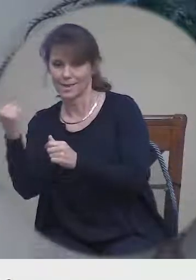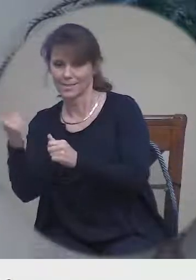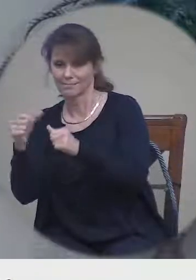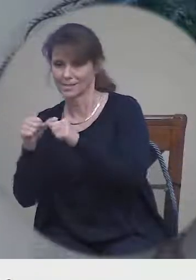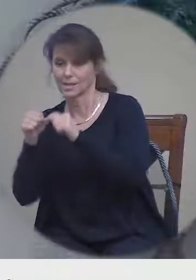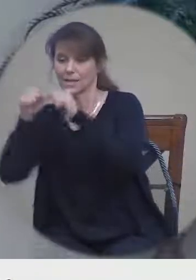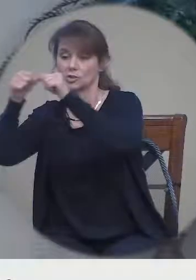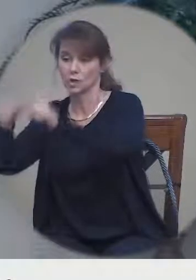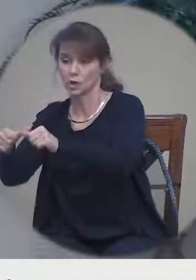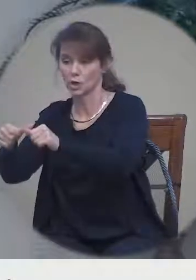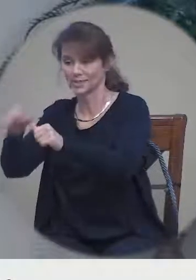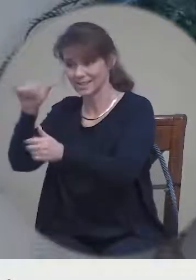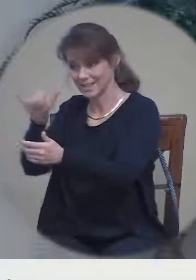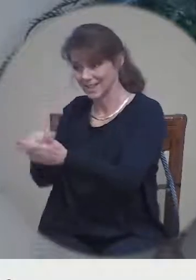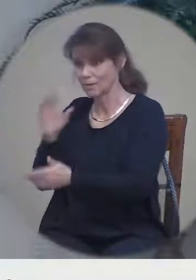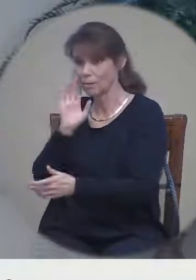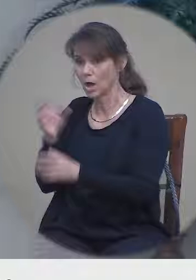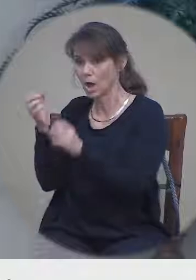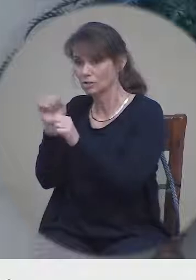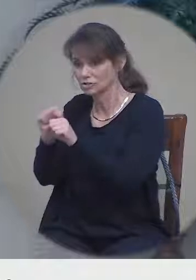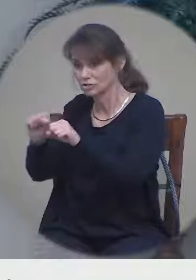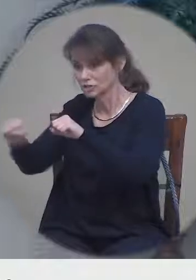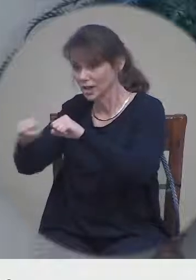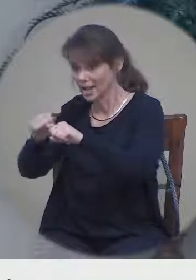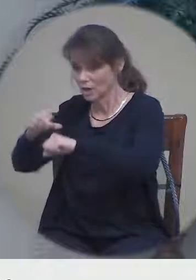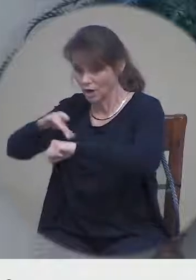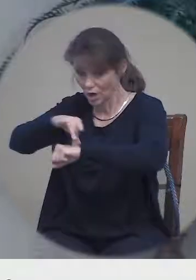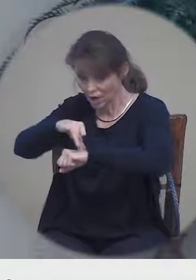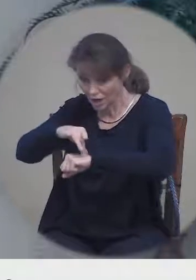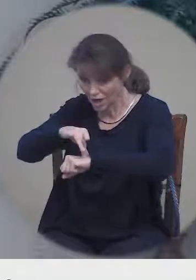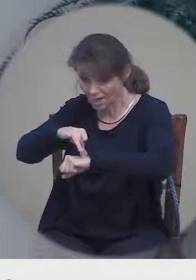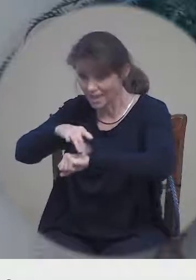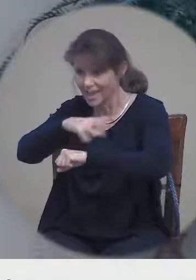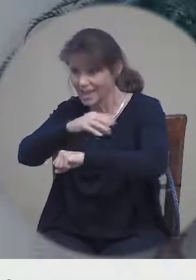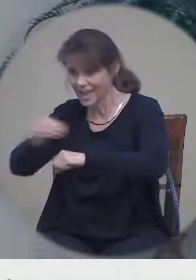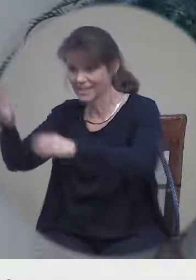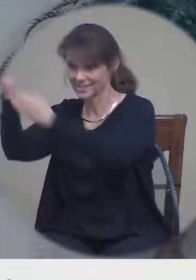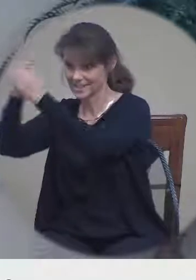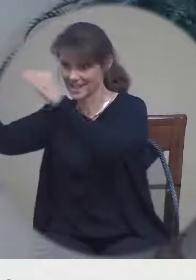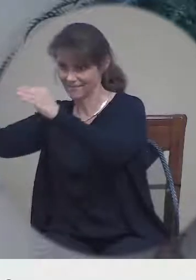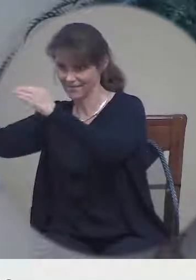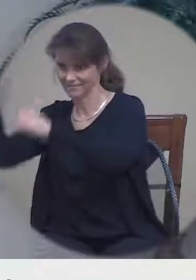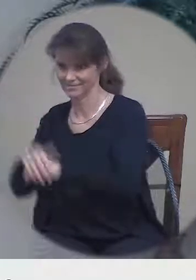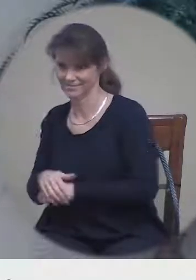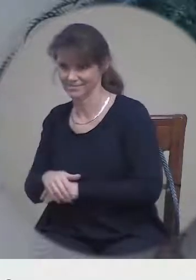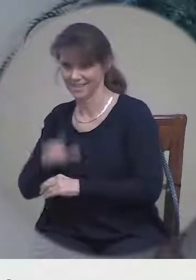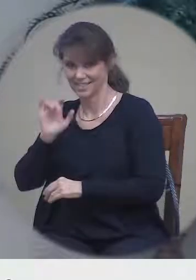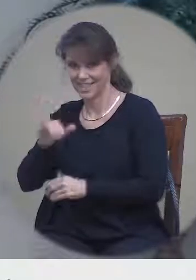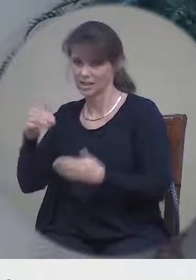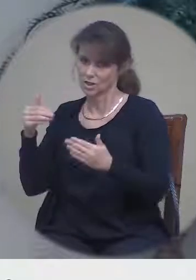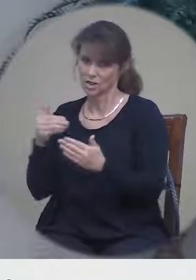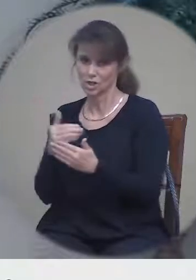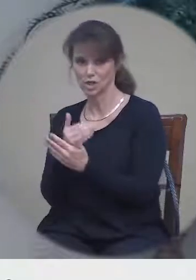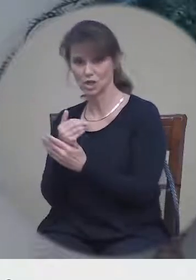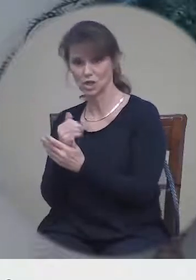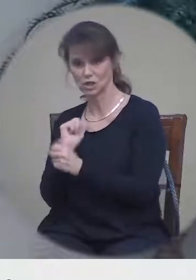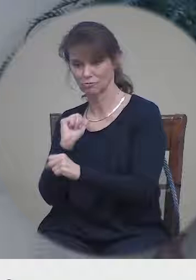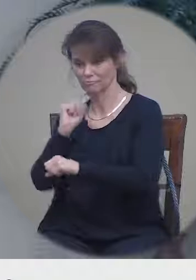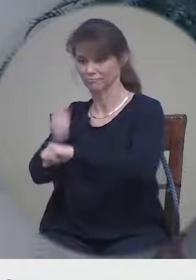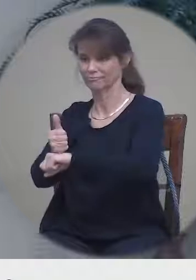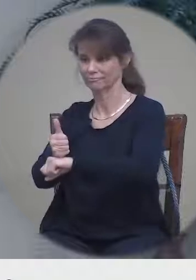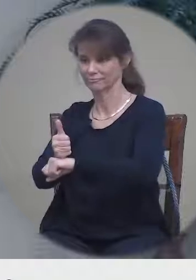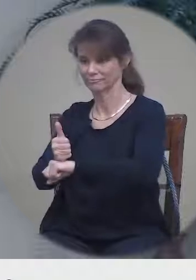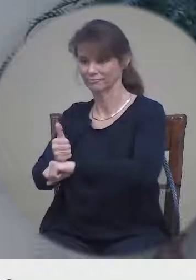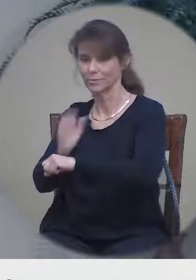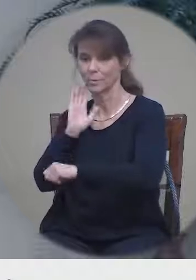to shake not only earth, but heaven. He is establishing a new order that will endure.